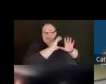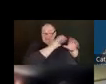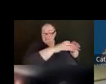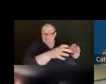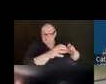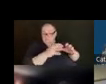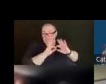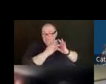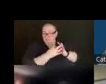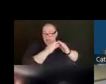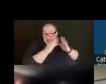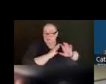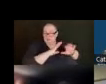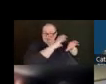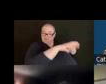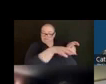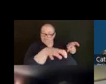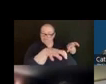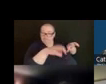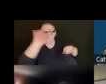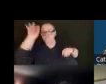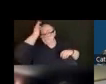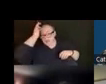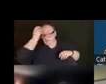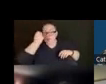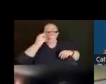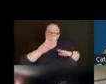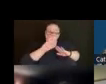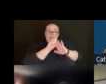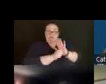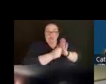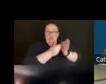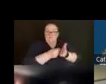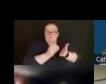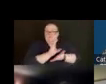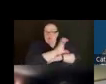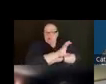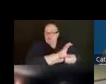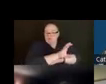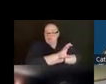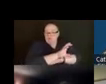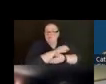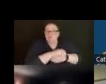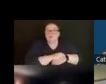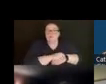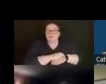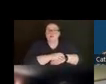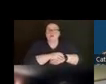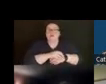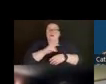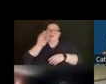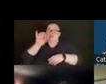can be either state funded or federally funded, and federally funded would include project-based Section 8